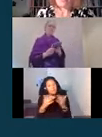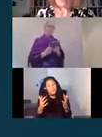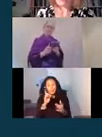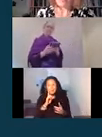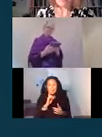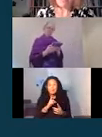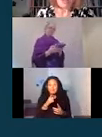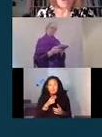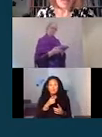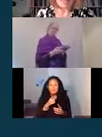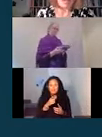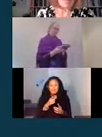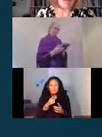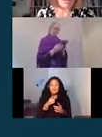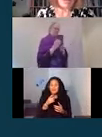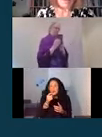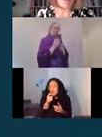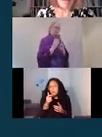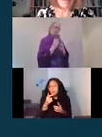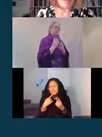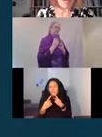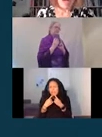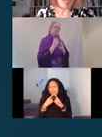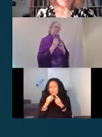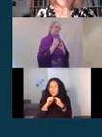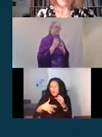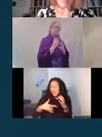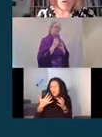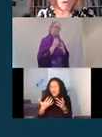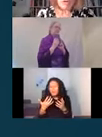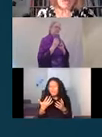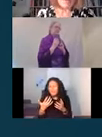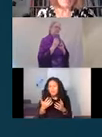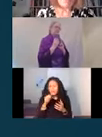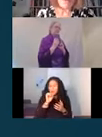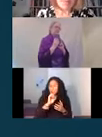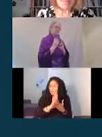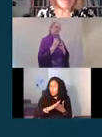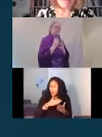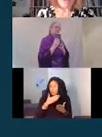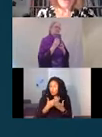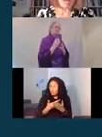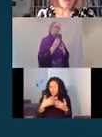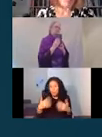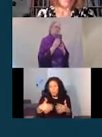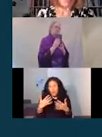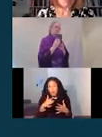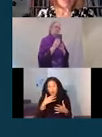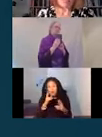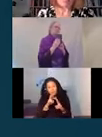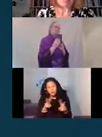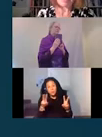very few biographical details about her have survived, but her poetry gives a fascinating view of